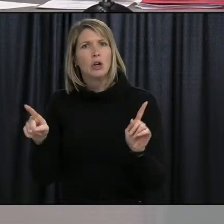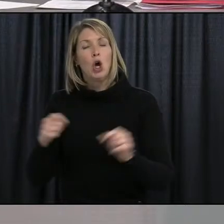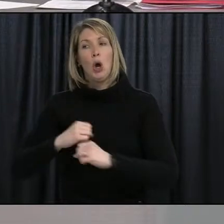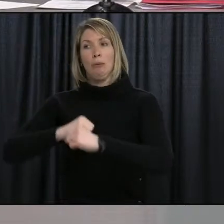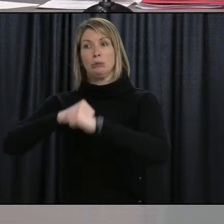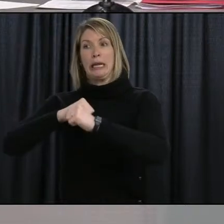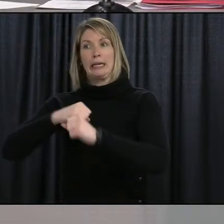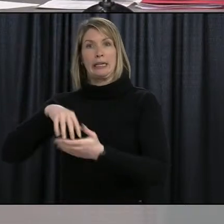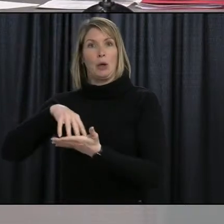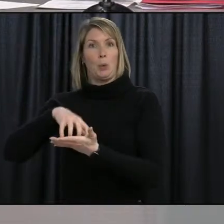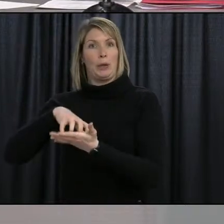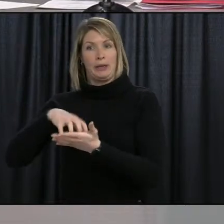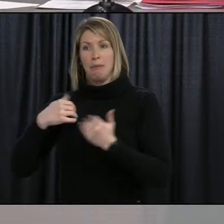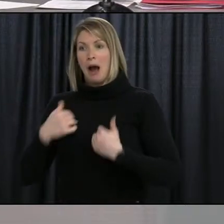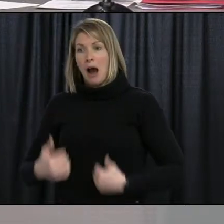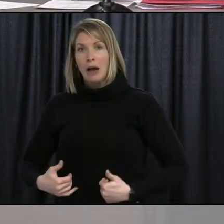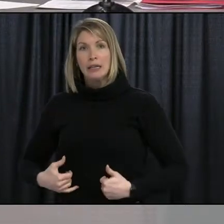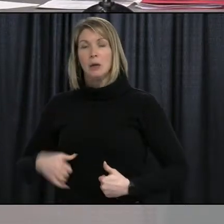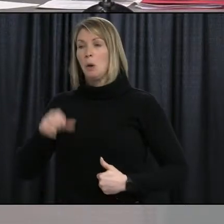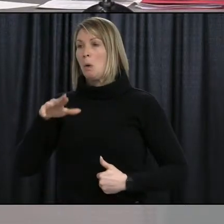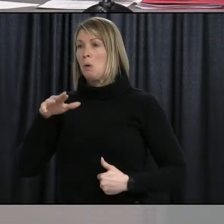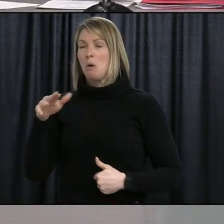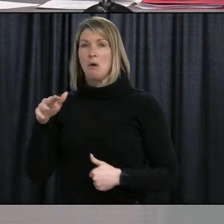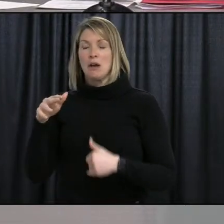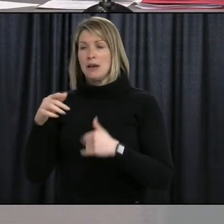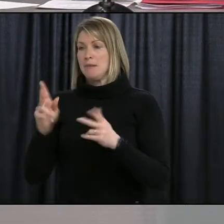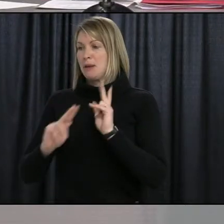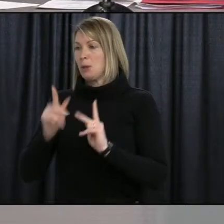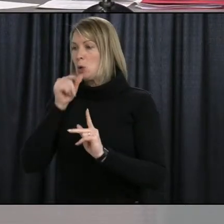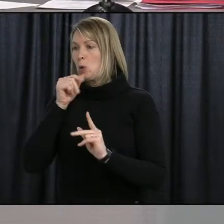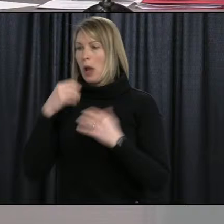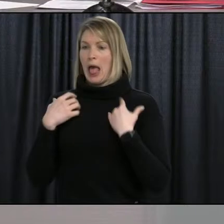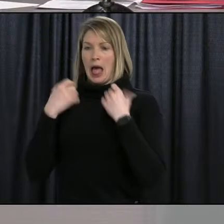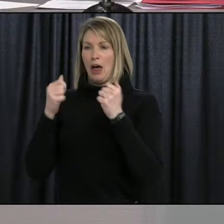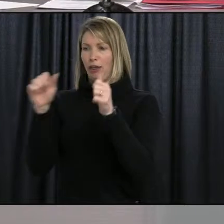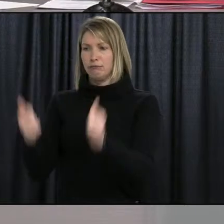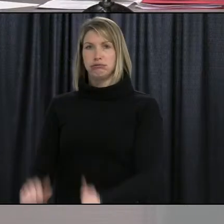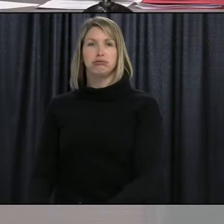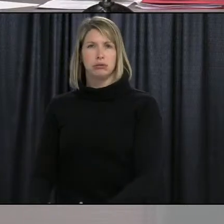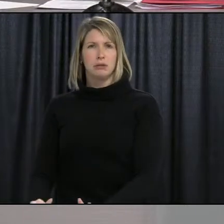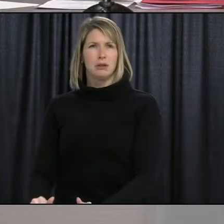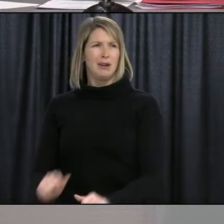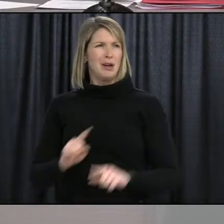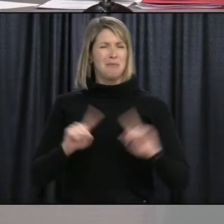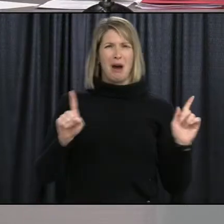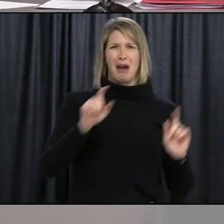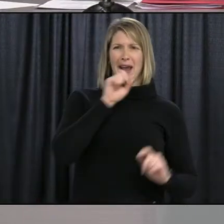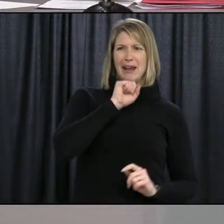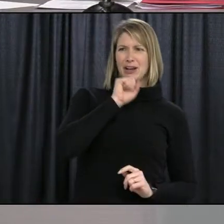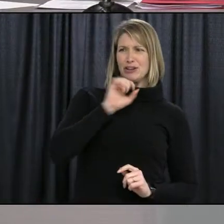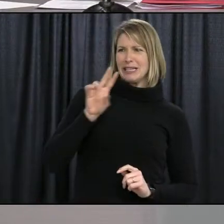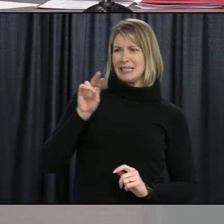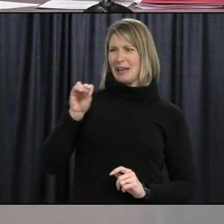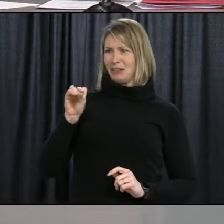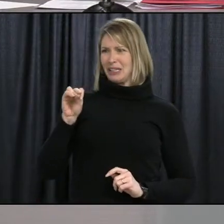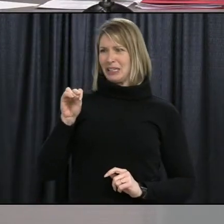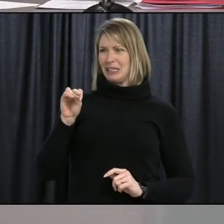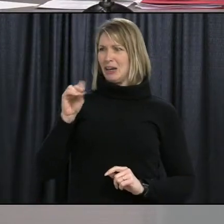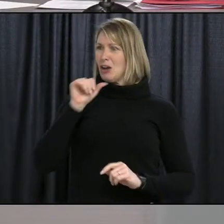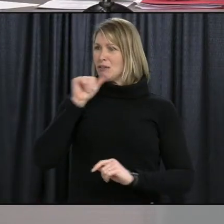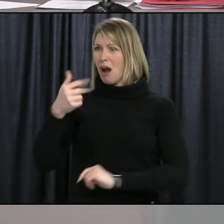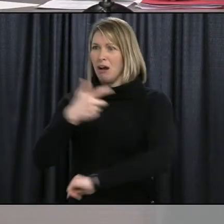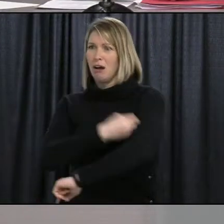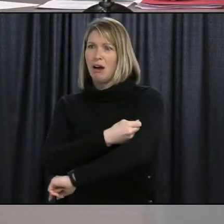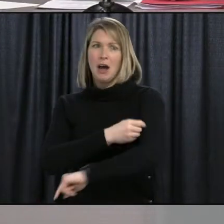sick or die, then you would want to be vaccinating those older people rather than a police officer with a desk job